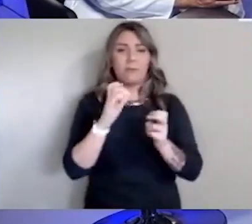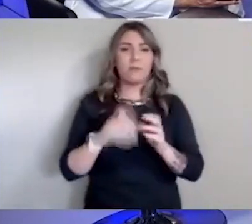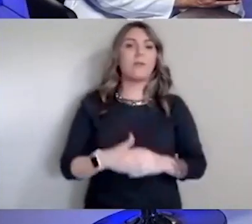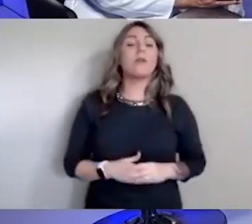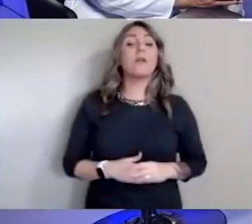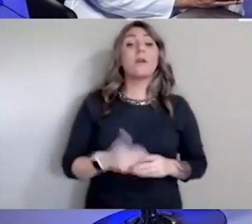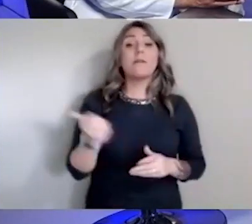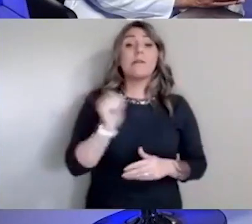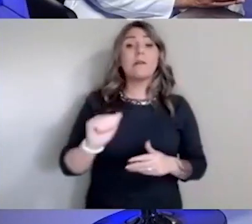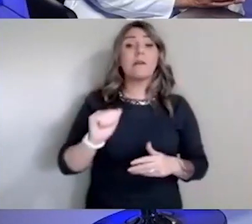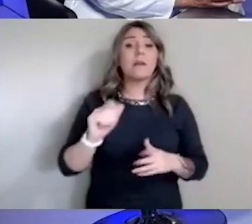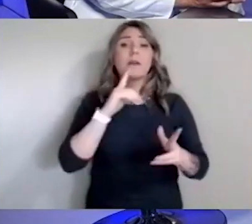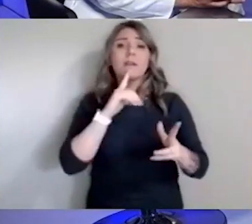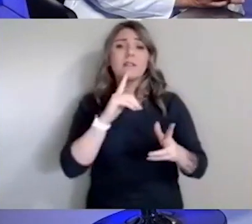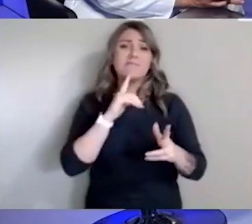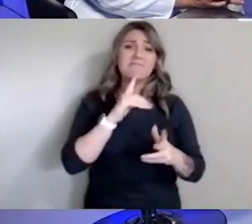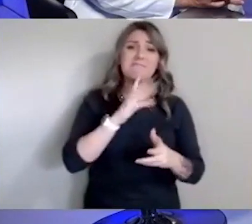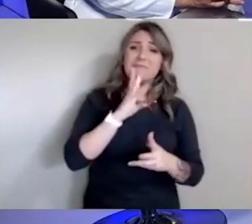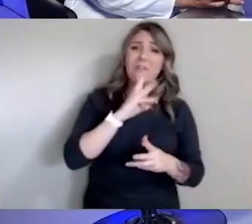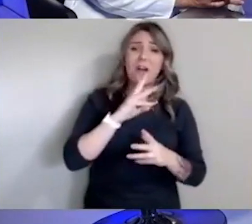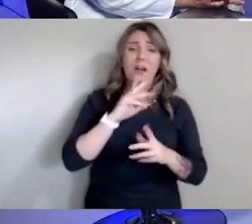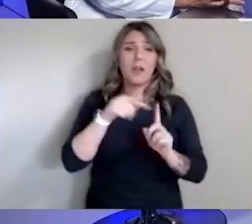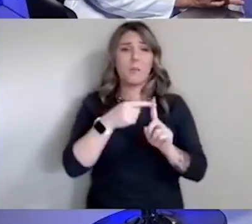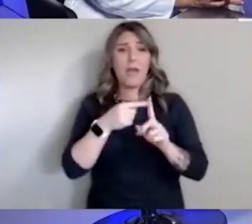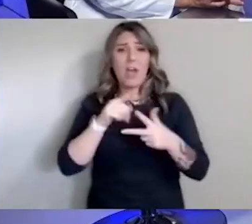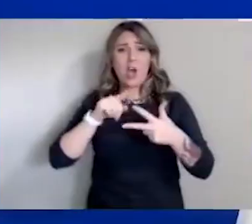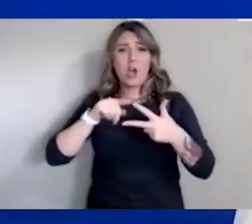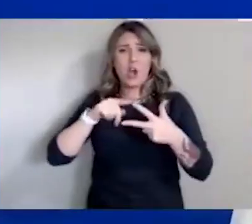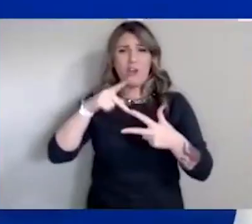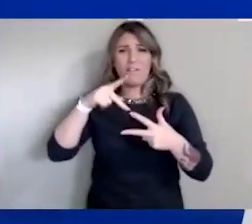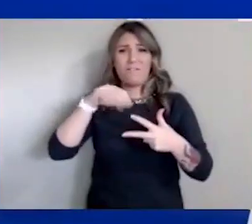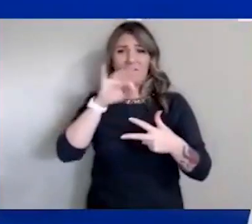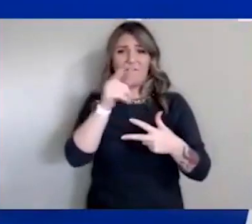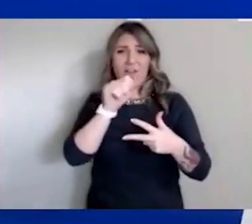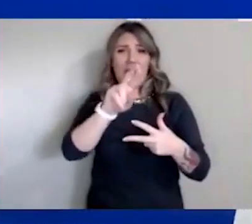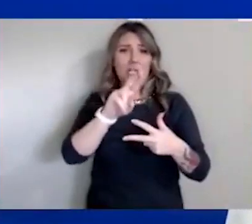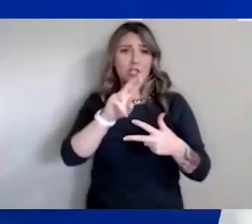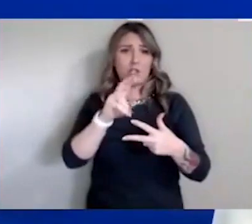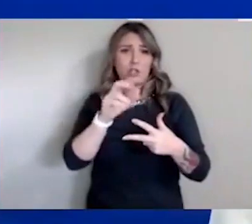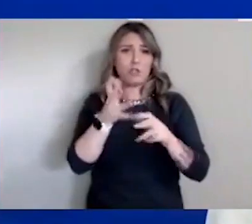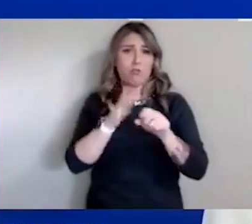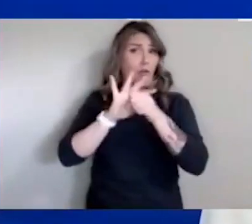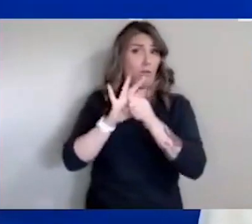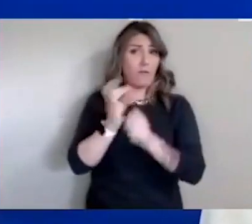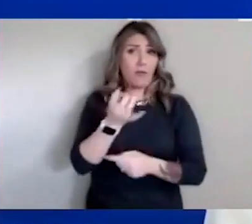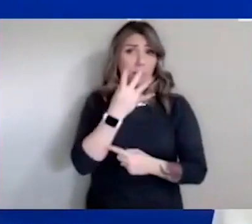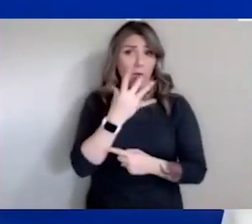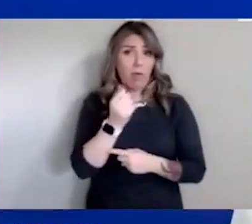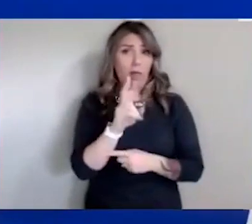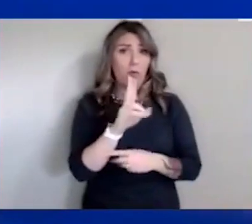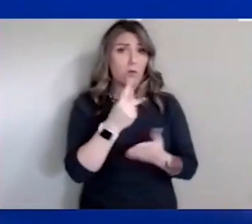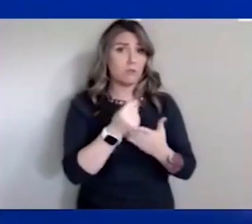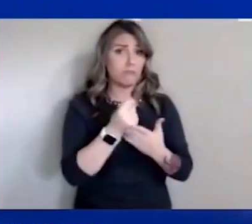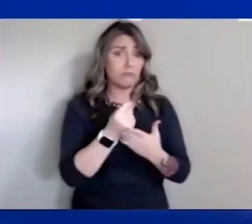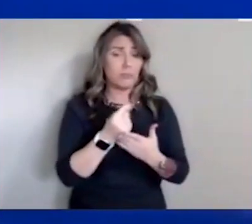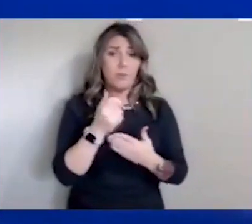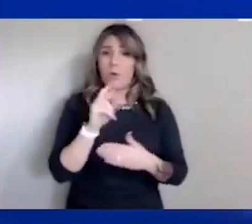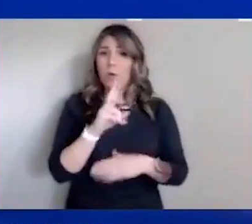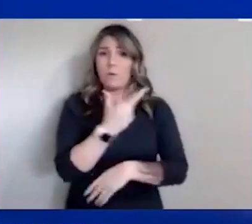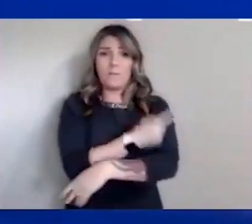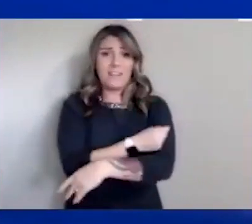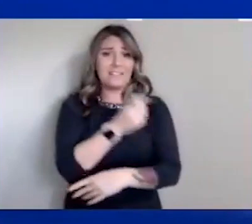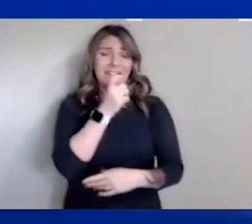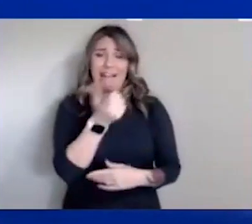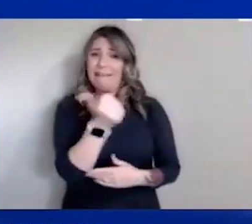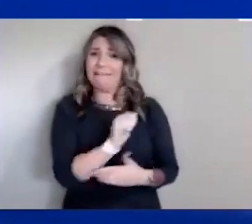COVID pill. Oh, nothing new that I know of as far as either the treatment or the vaccination. Not anything new. I